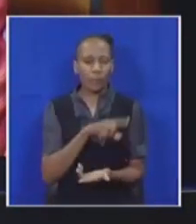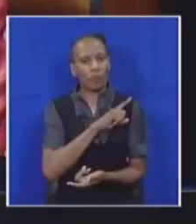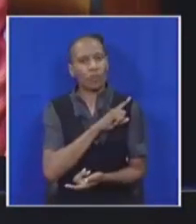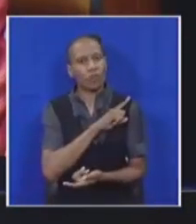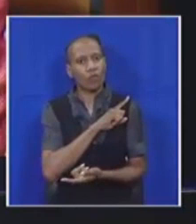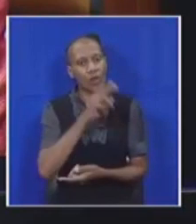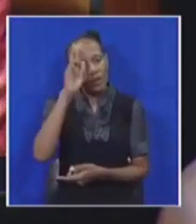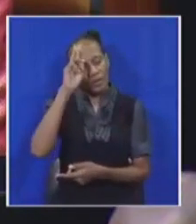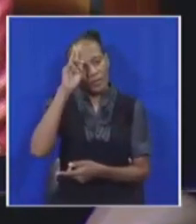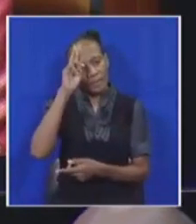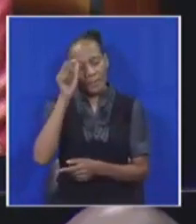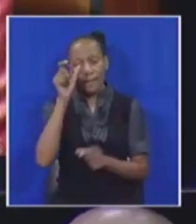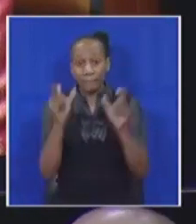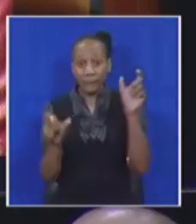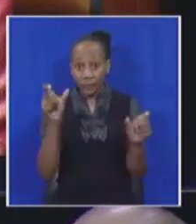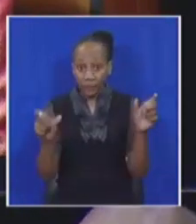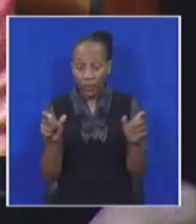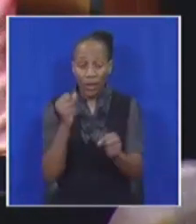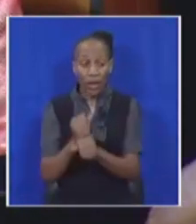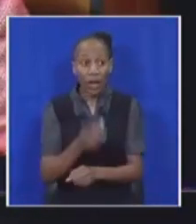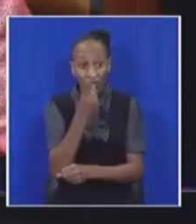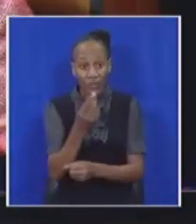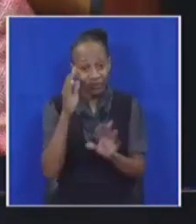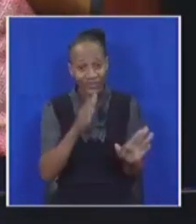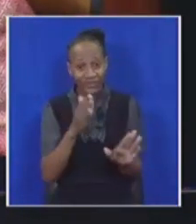the mentally ill patients in Gauteng.